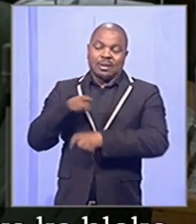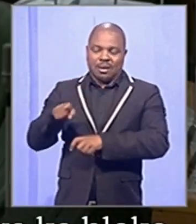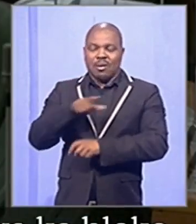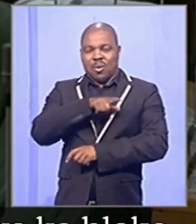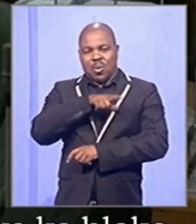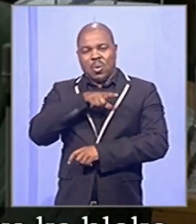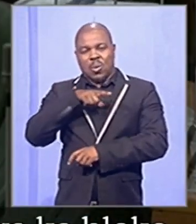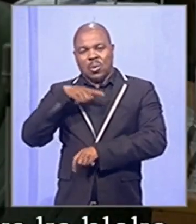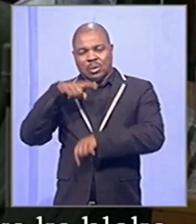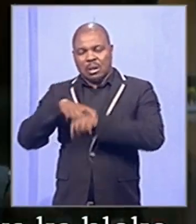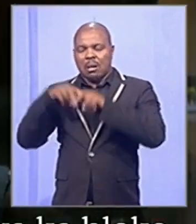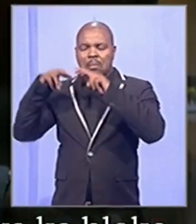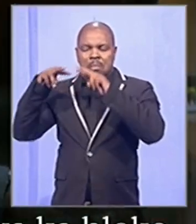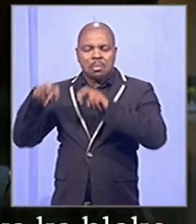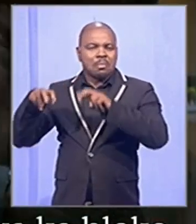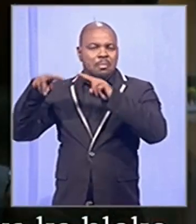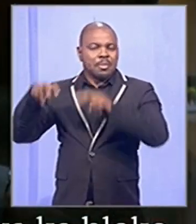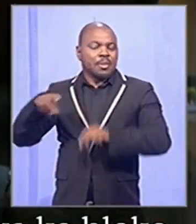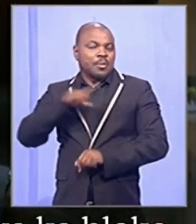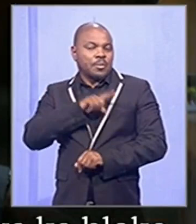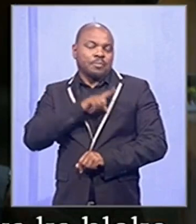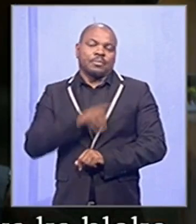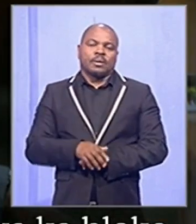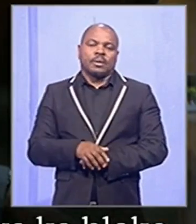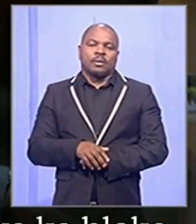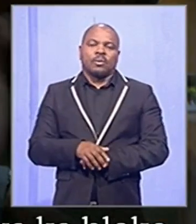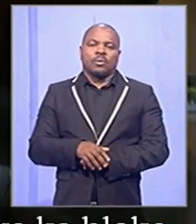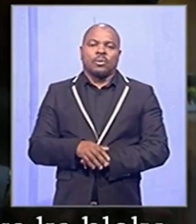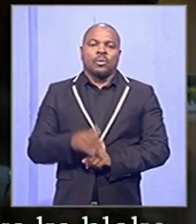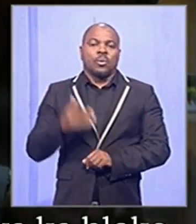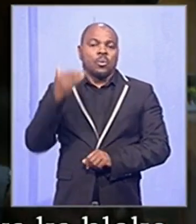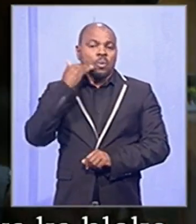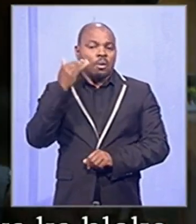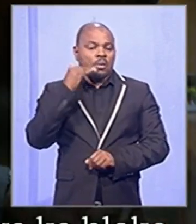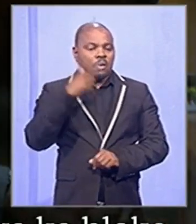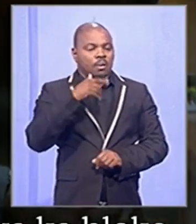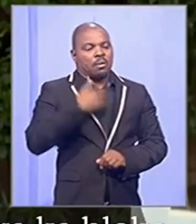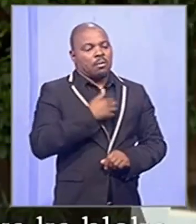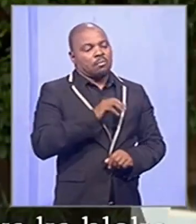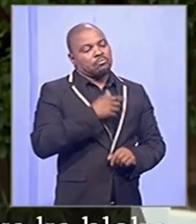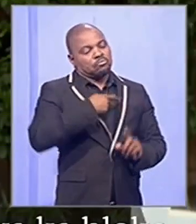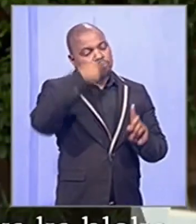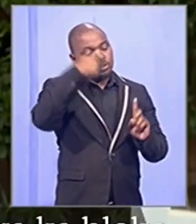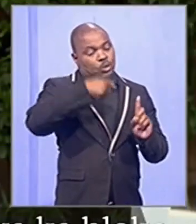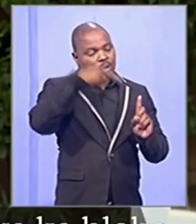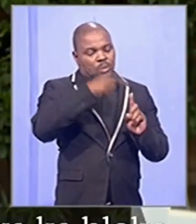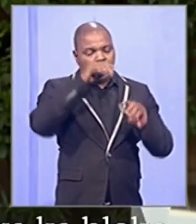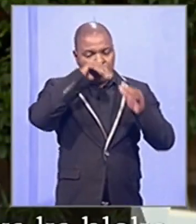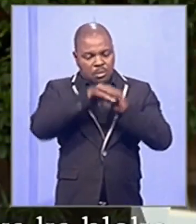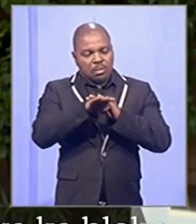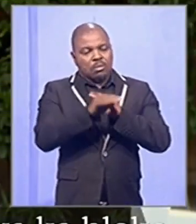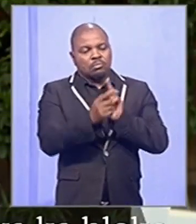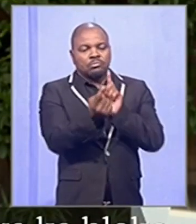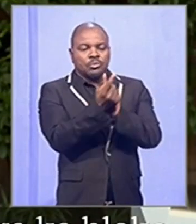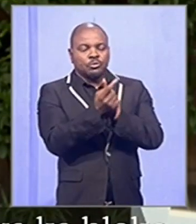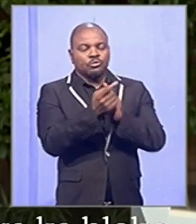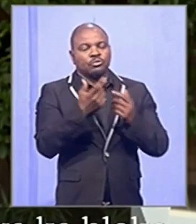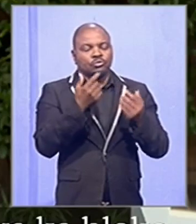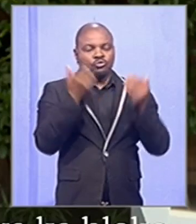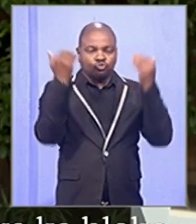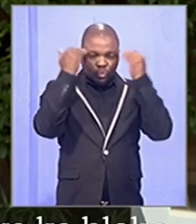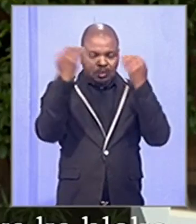is just continuing. Now, these investigations are quite complex. They take quite a lot of time because